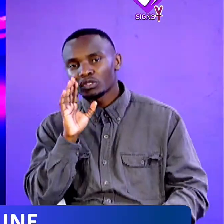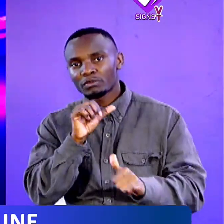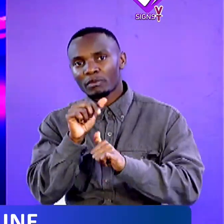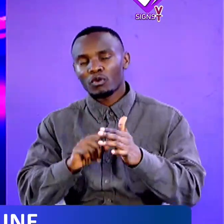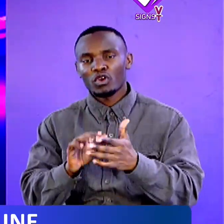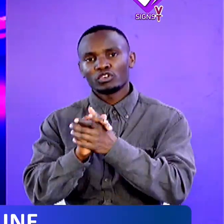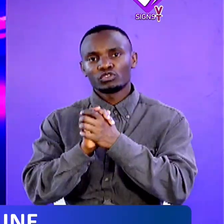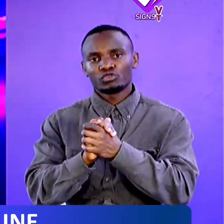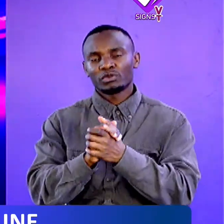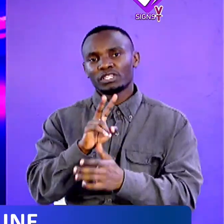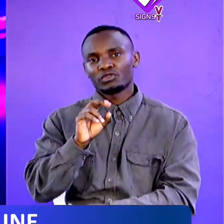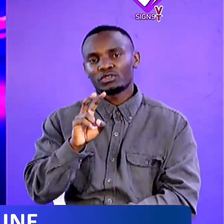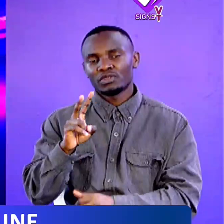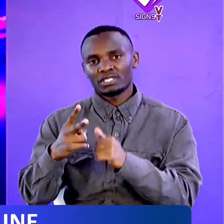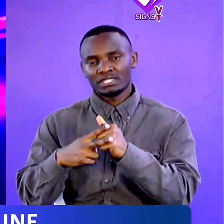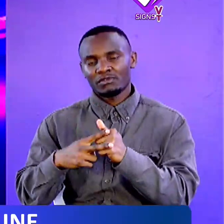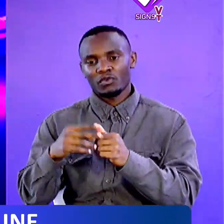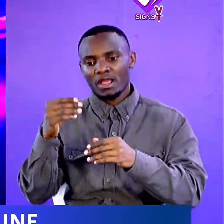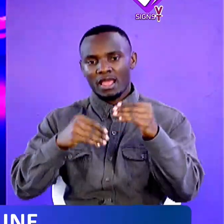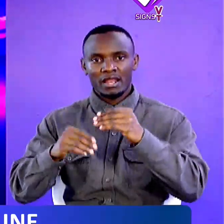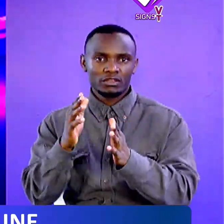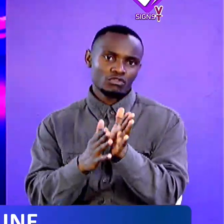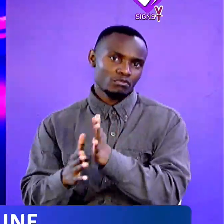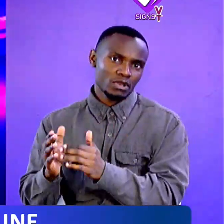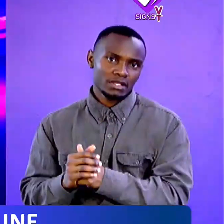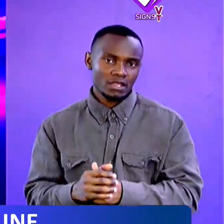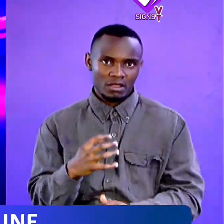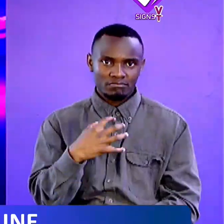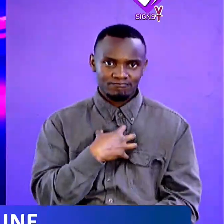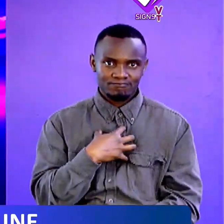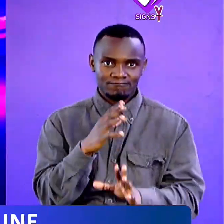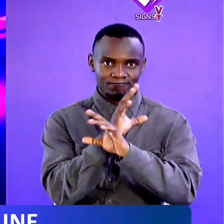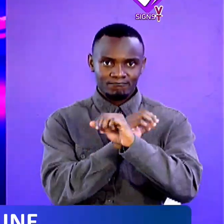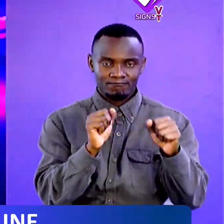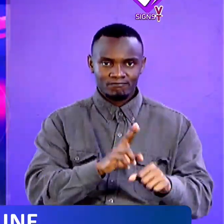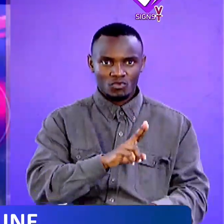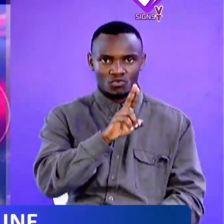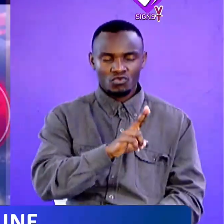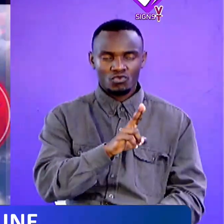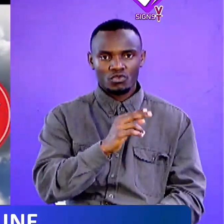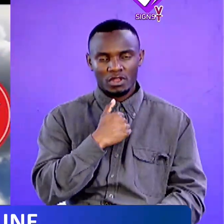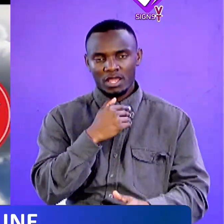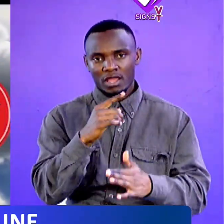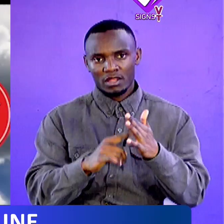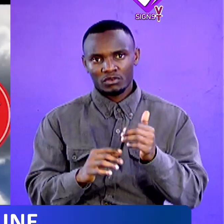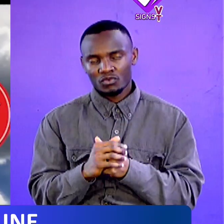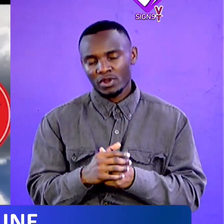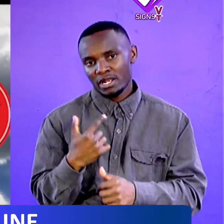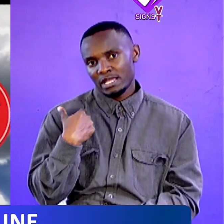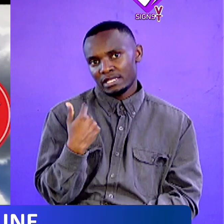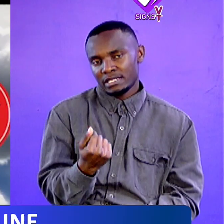2027 election plans. And retired President Uhuru Kenyatta has in recent days resurfaced in